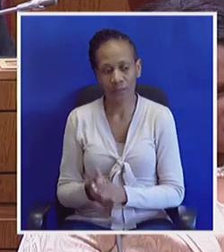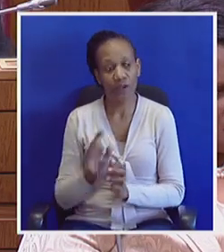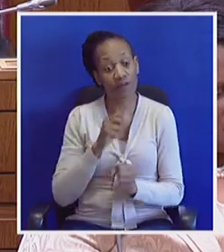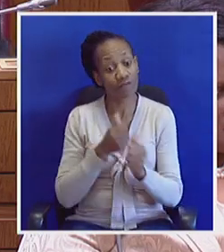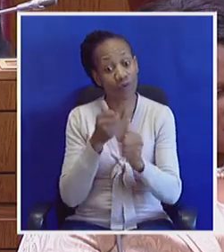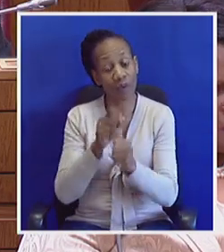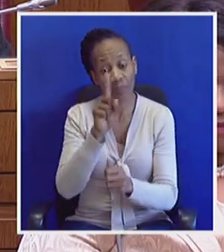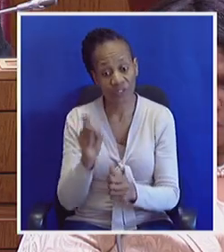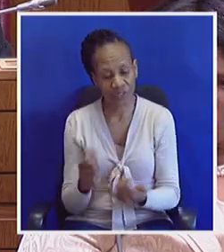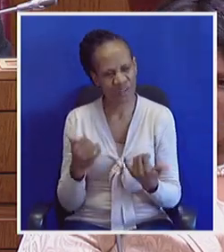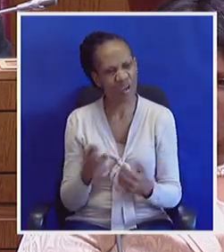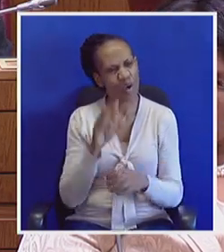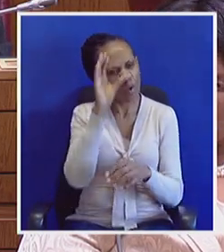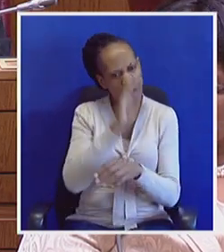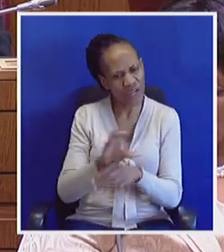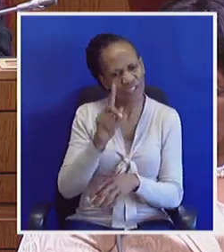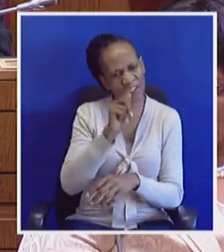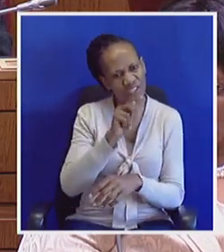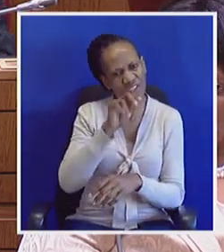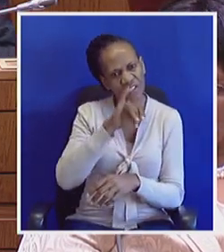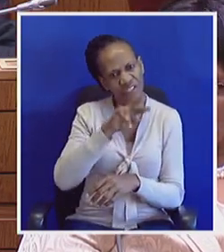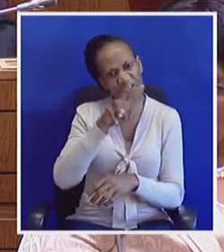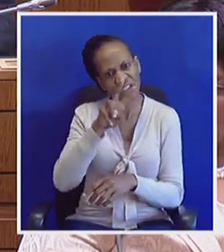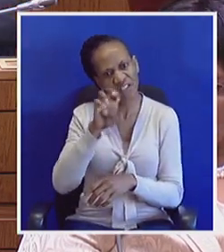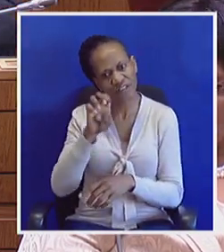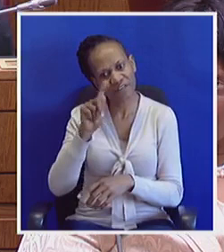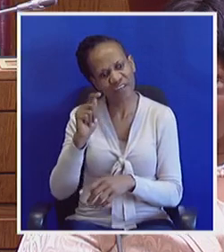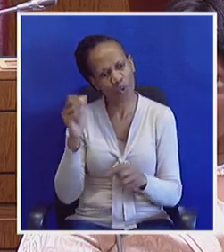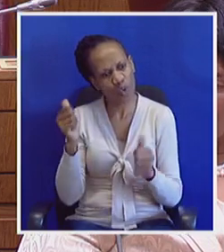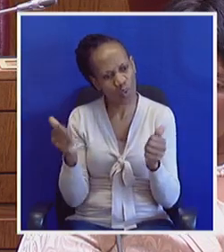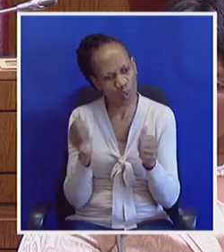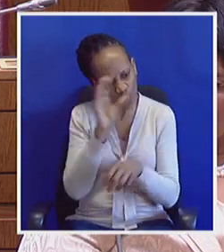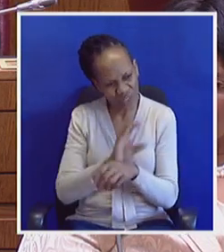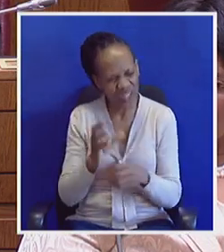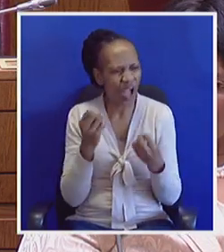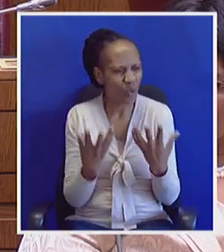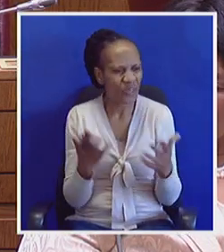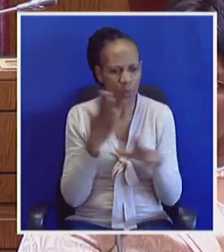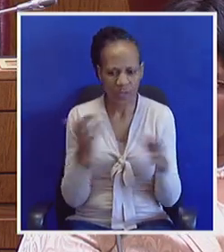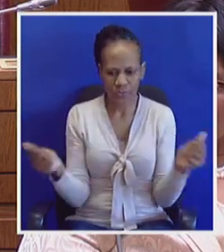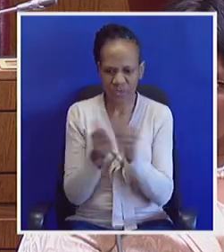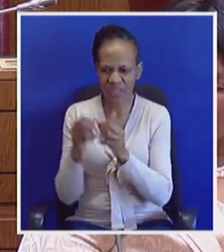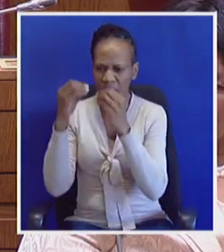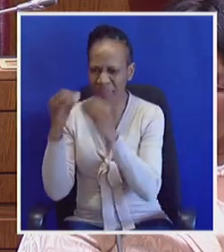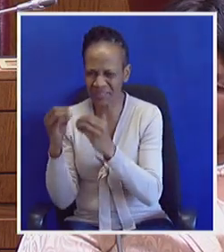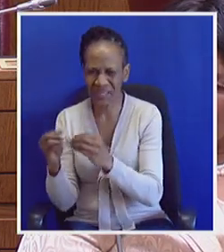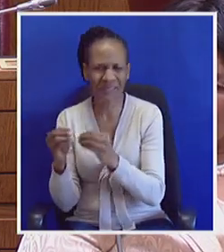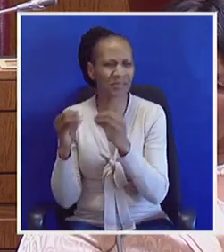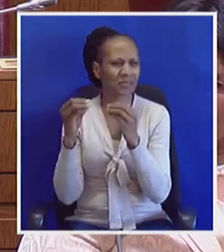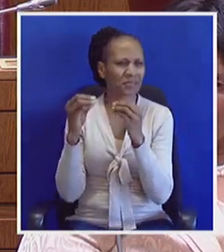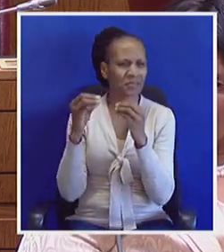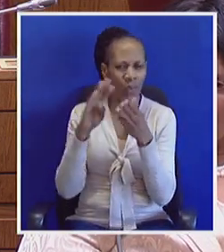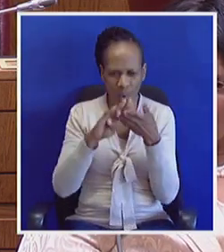many TVET colleges have entered into partnerships with business institutions or organizations in order to